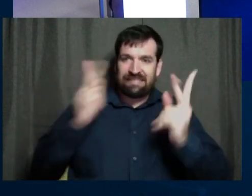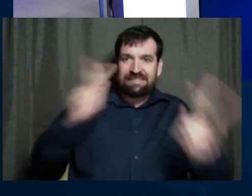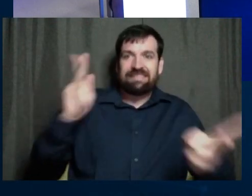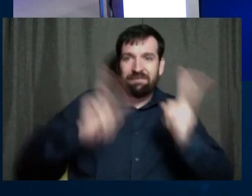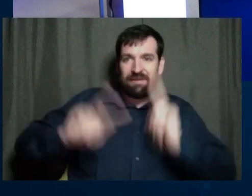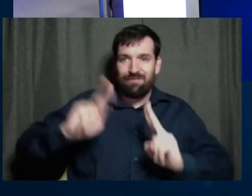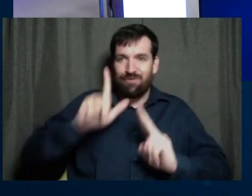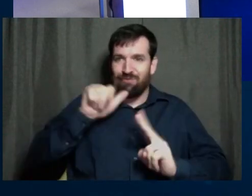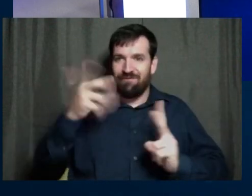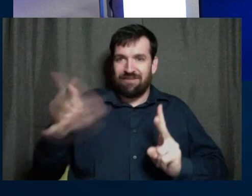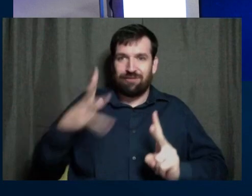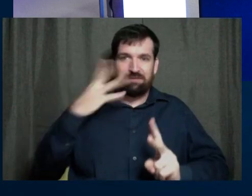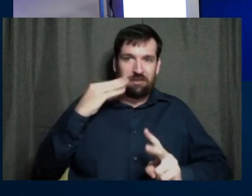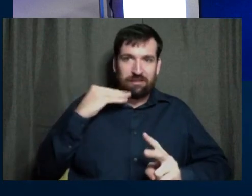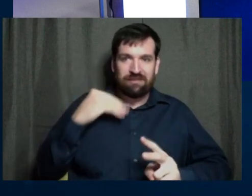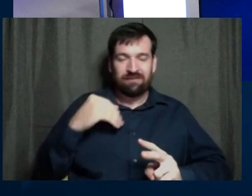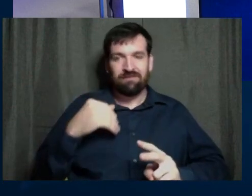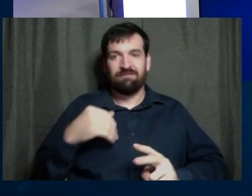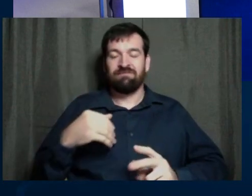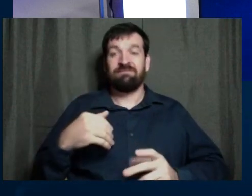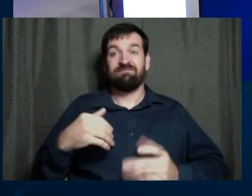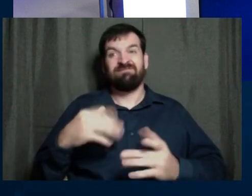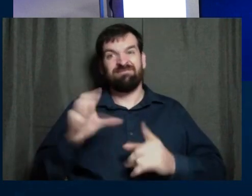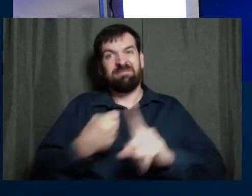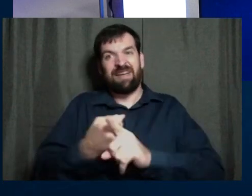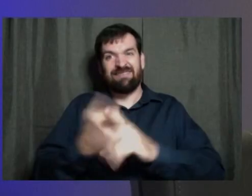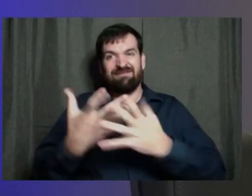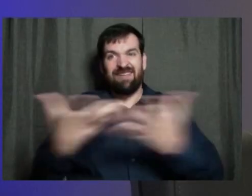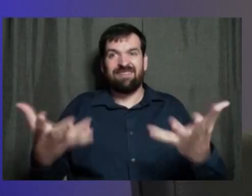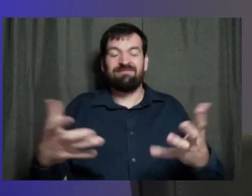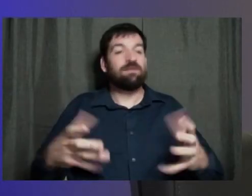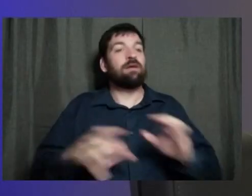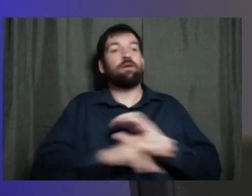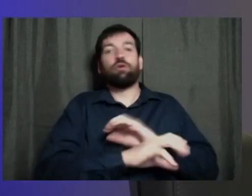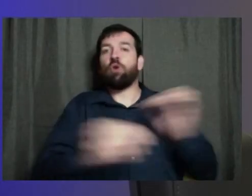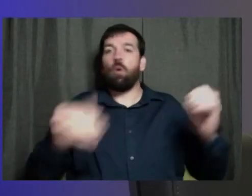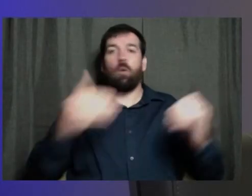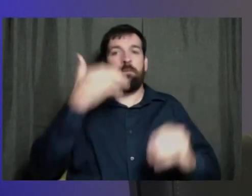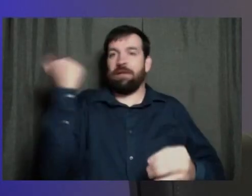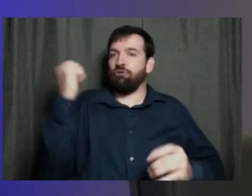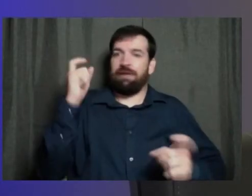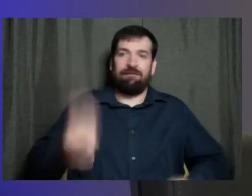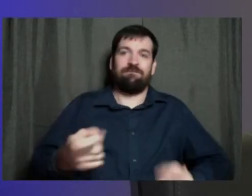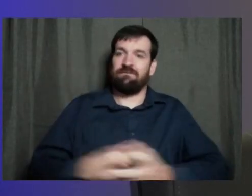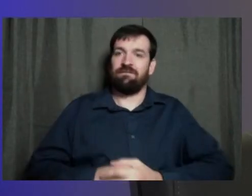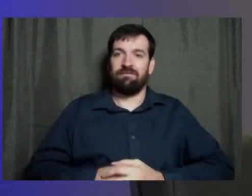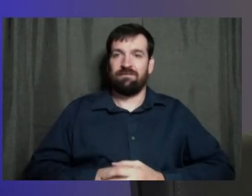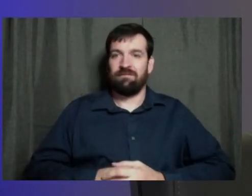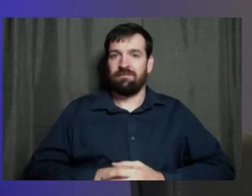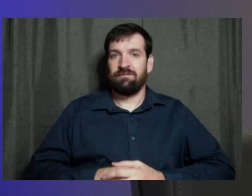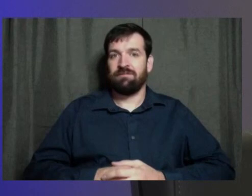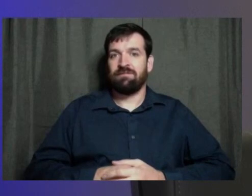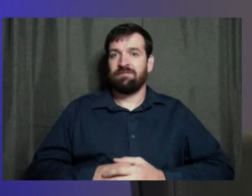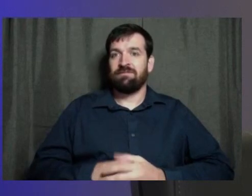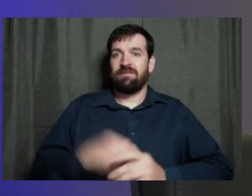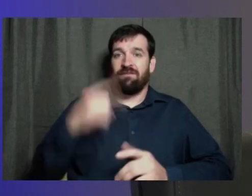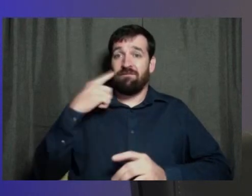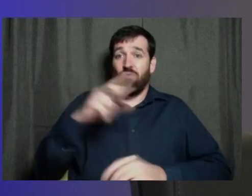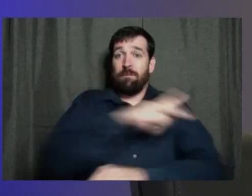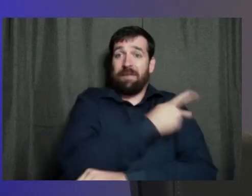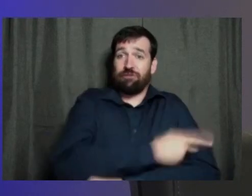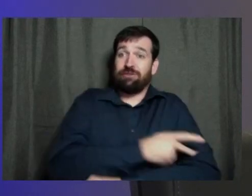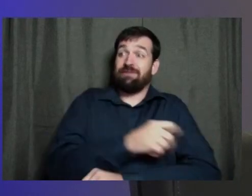hear their story. It makes a big impact. Yeah, there's no greater gift that really a patient can give to other women moving